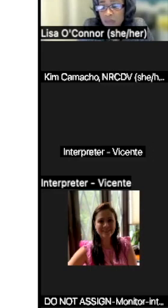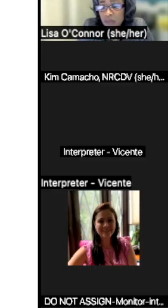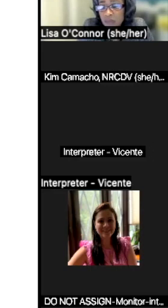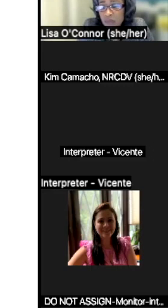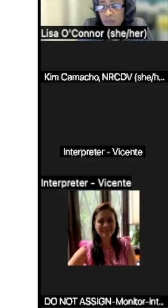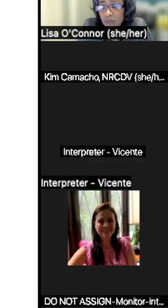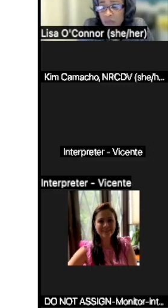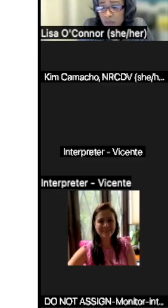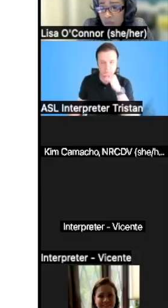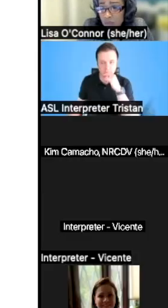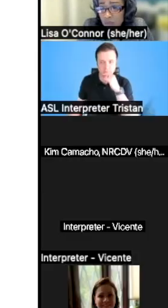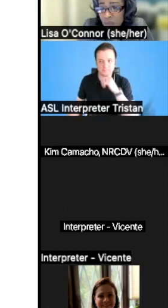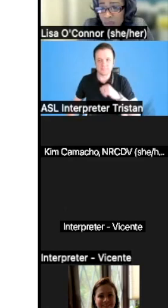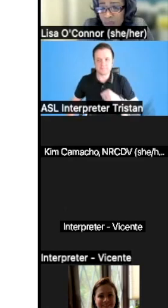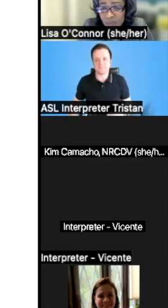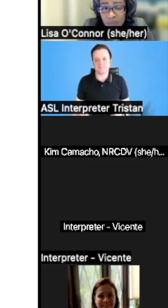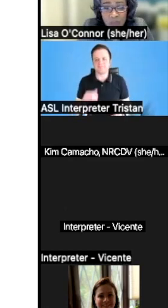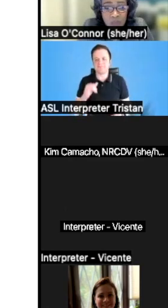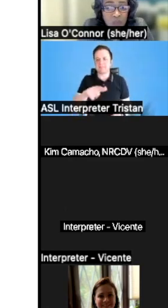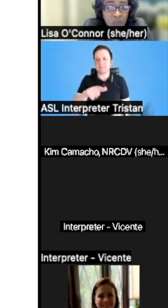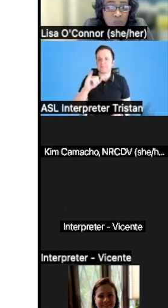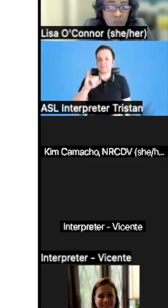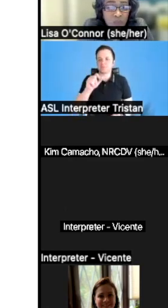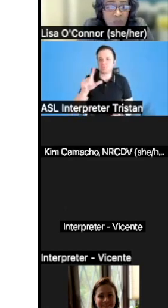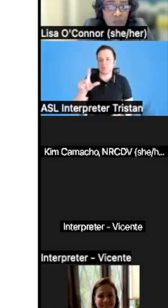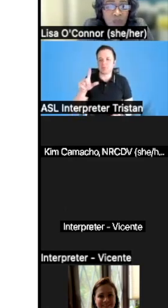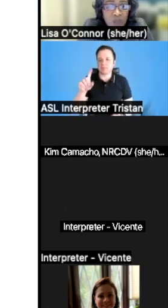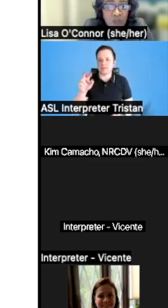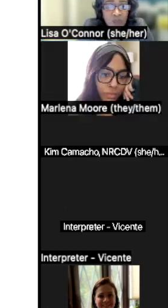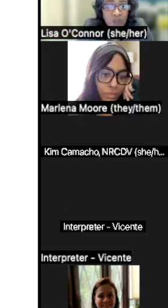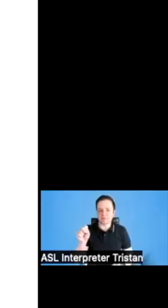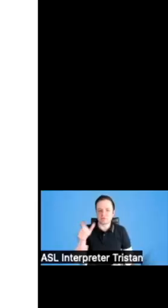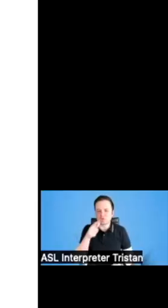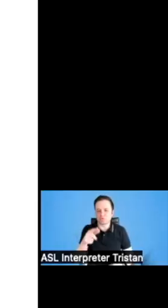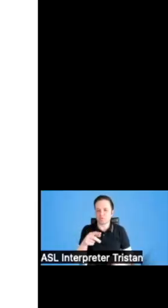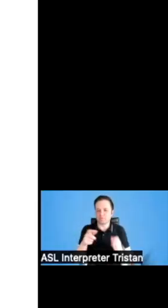going to turn it over to Jill Davis, who will moderate this discussion. Welcome, Jill.